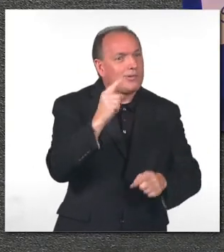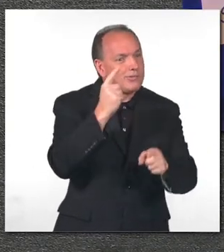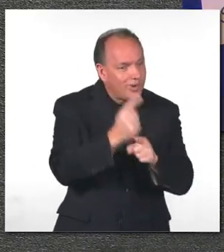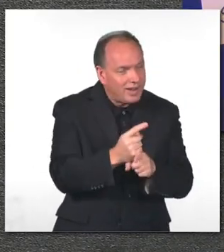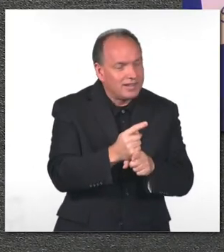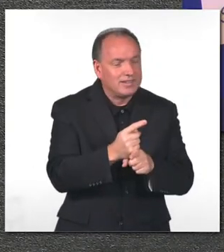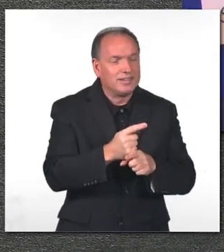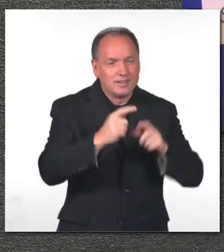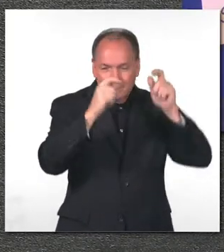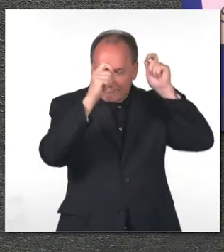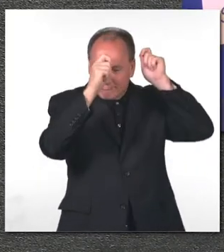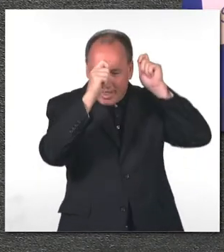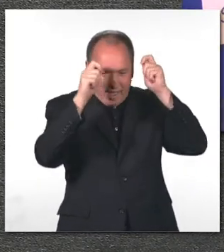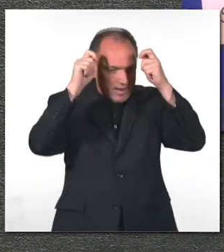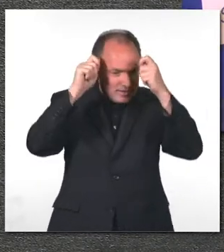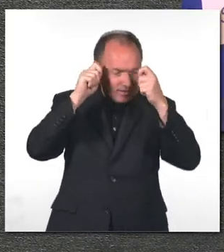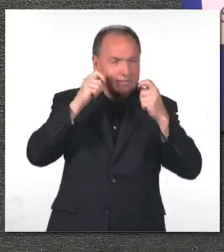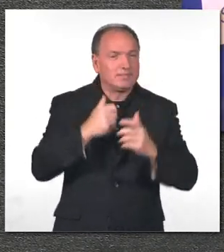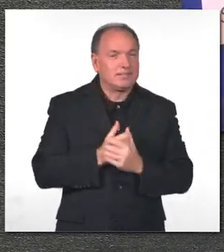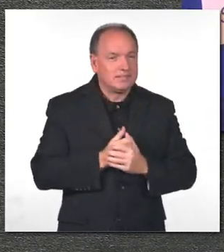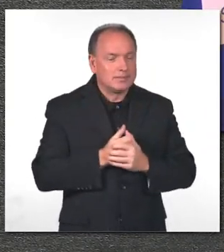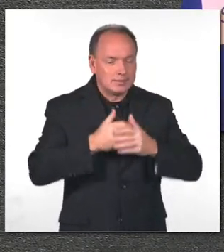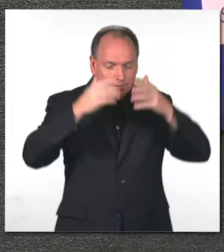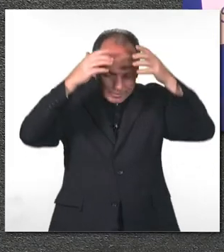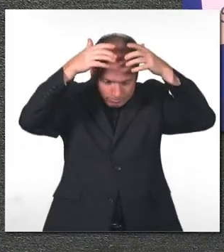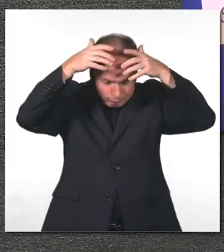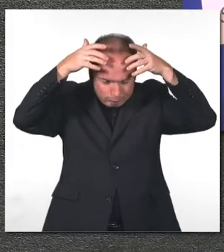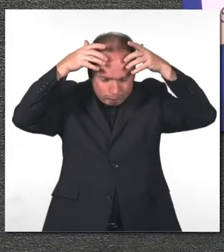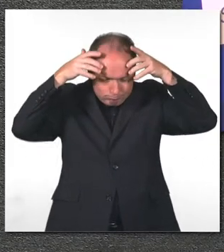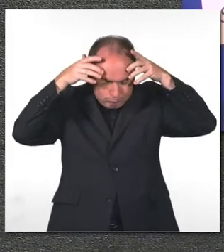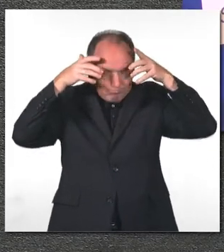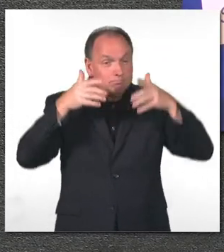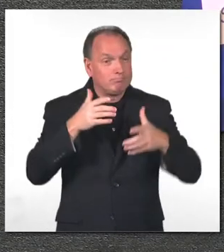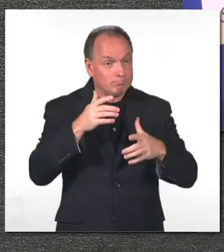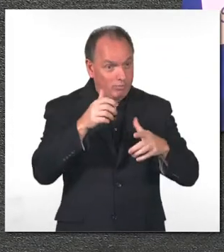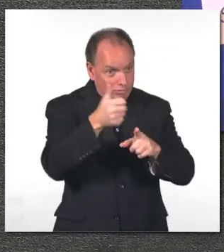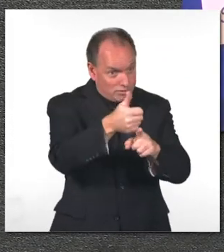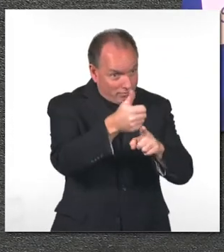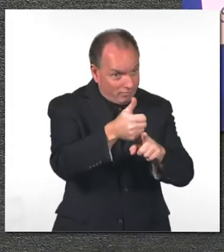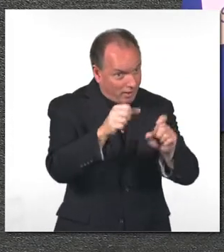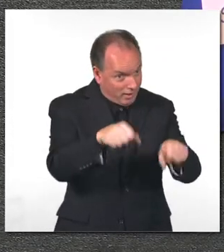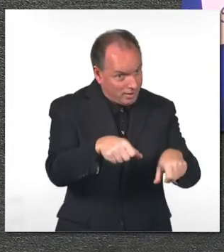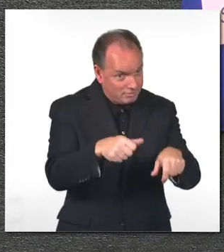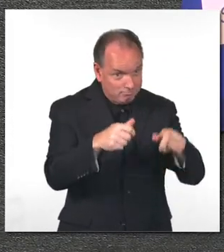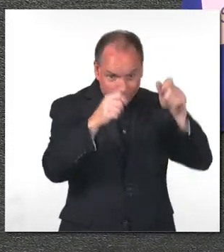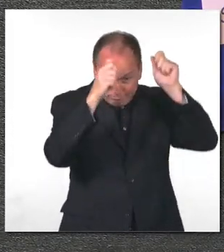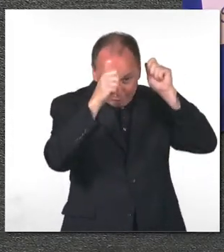I'm going to wear a hat. So let me get my head on. You can put yours on too if you have one.